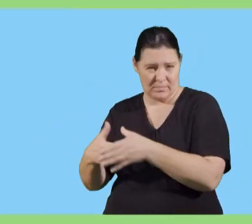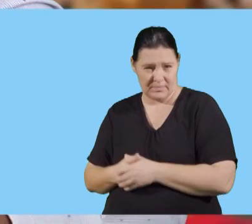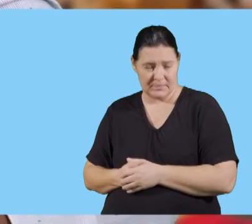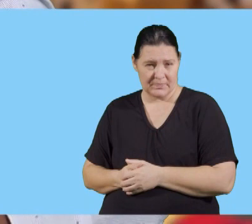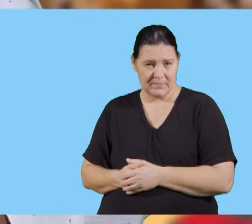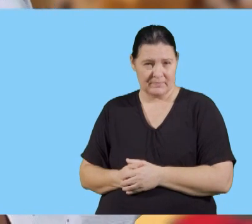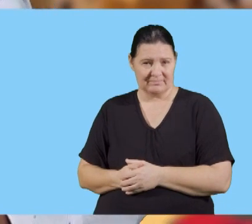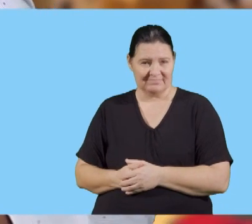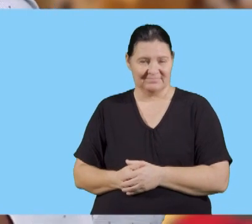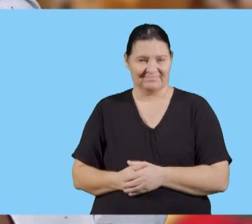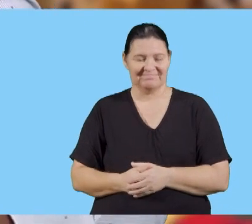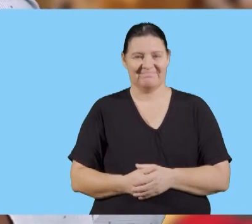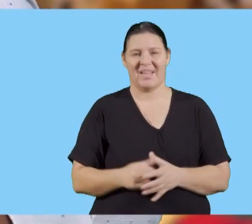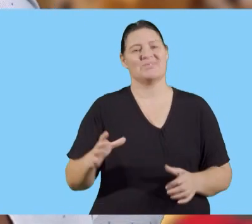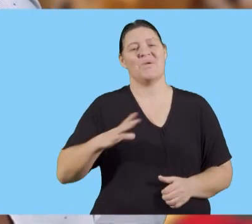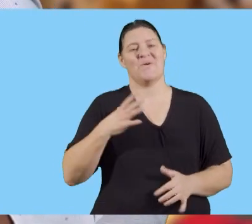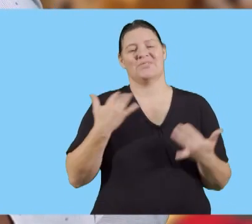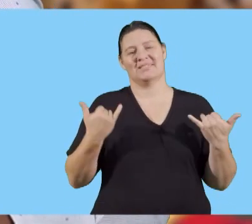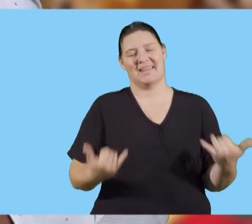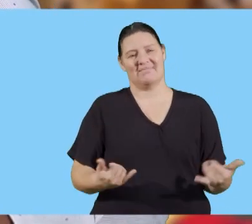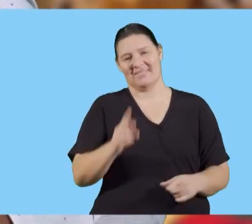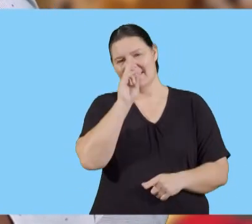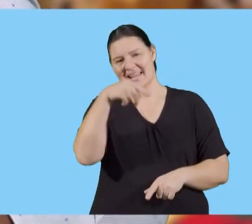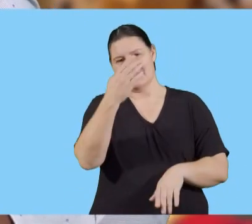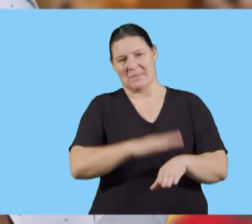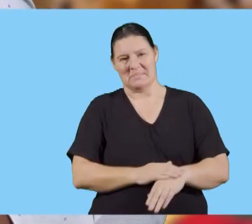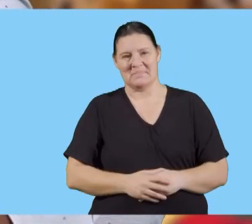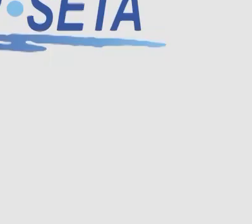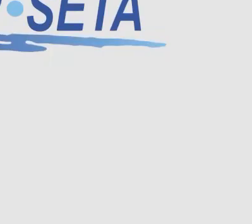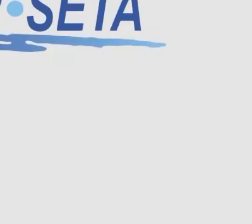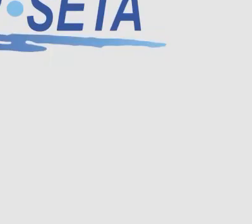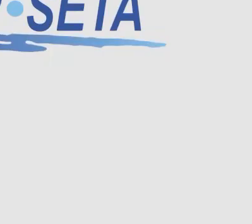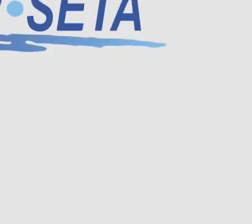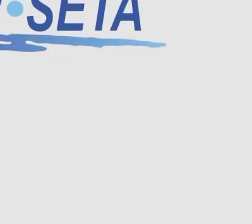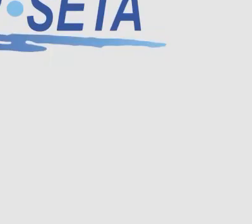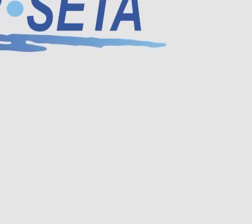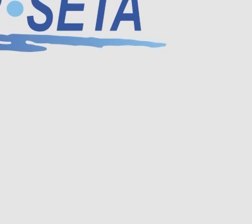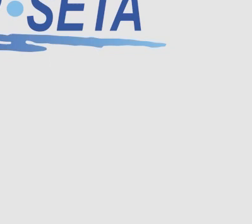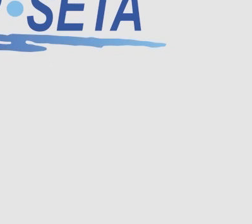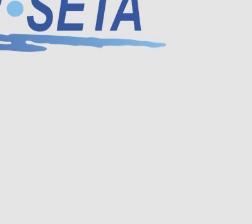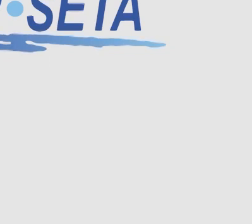I think that is all for today. I'll see you next time.